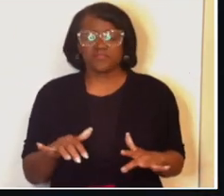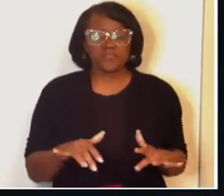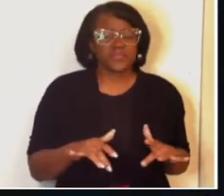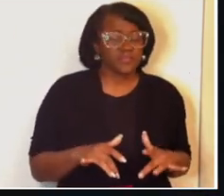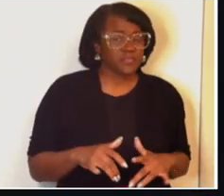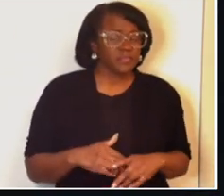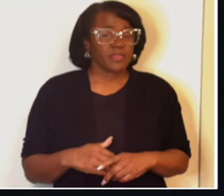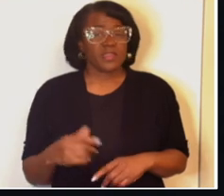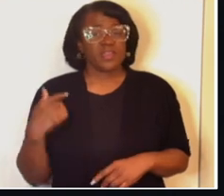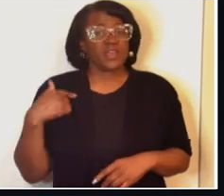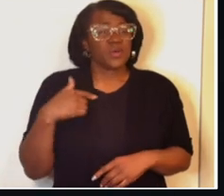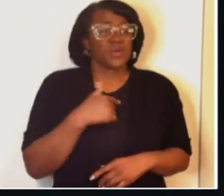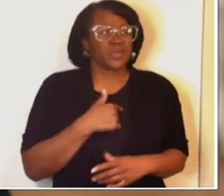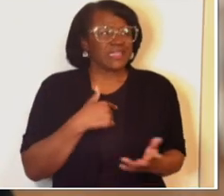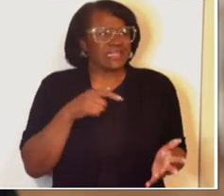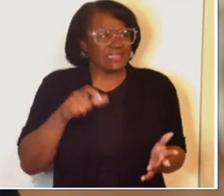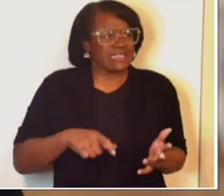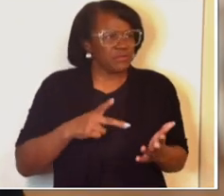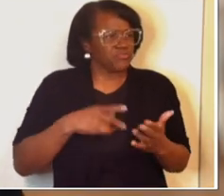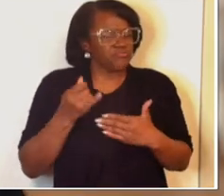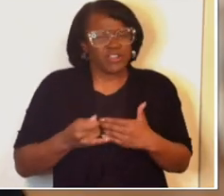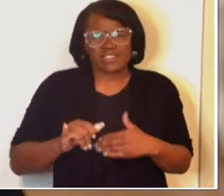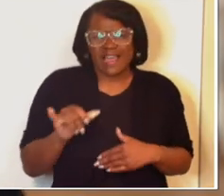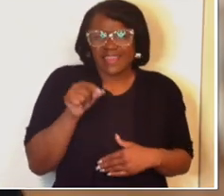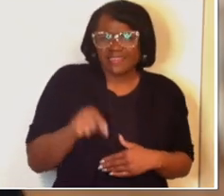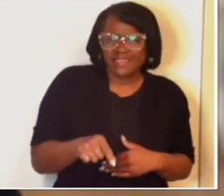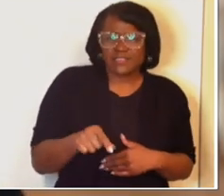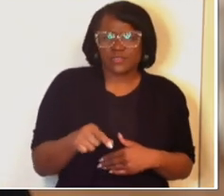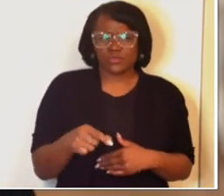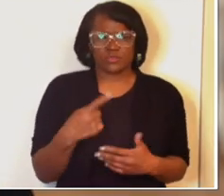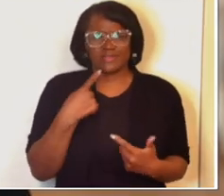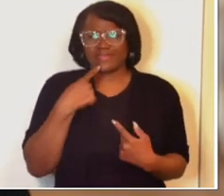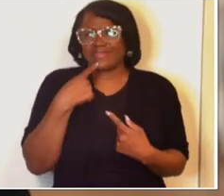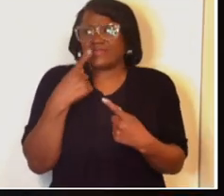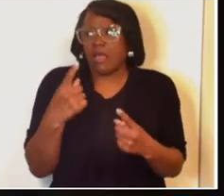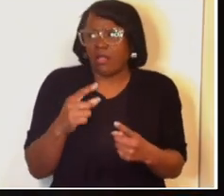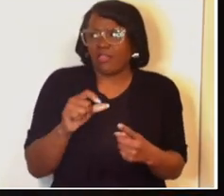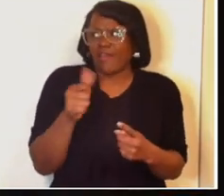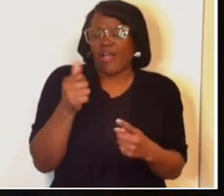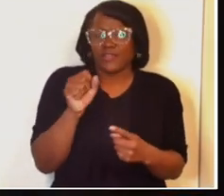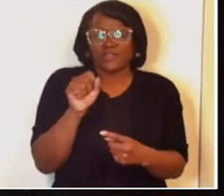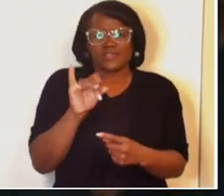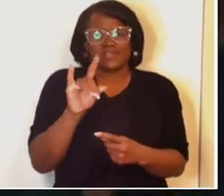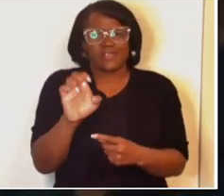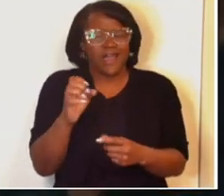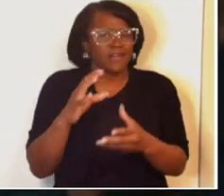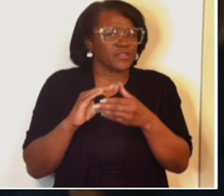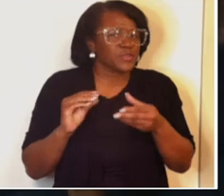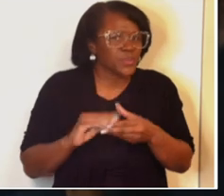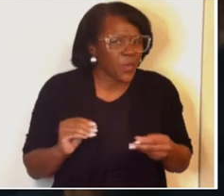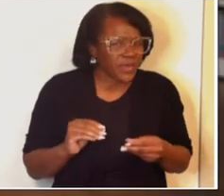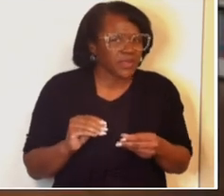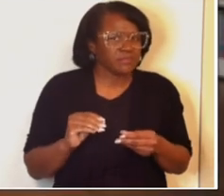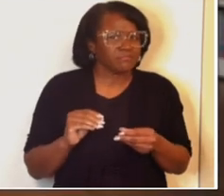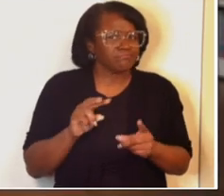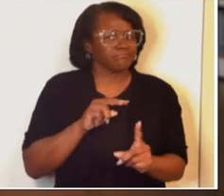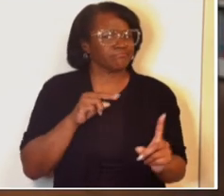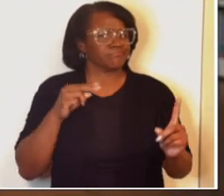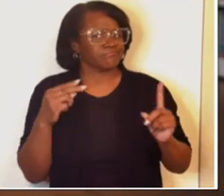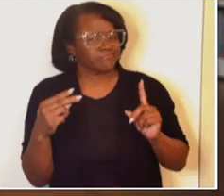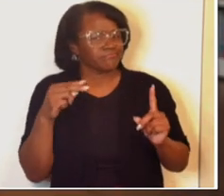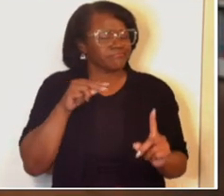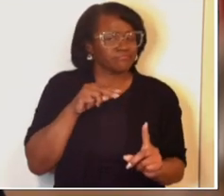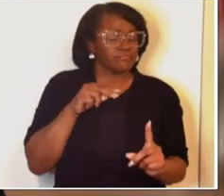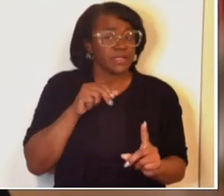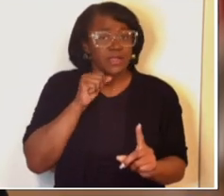We need projects like this in order to tell the other side of the story. Because when you look at it, not all of us